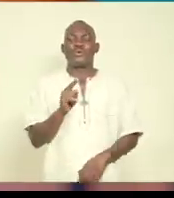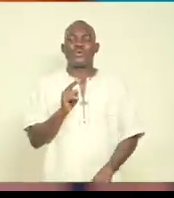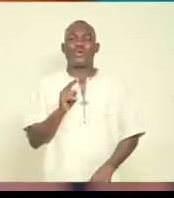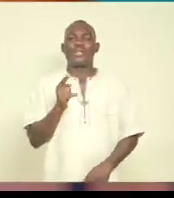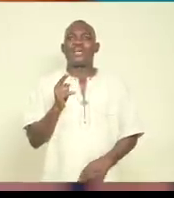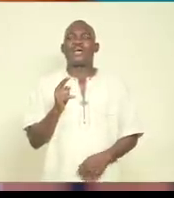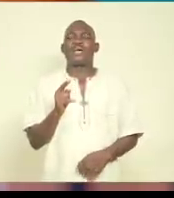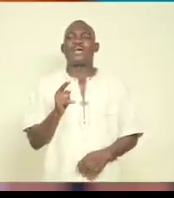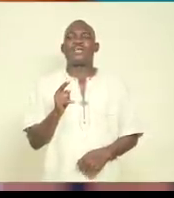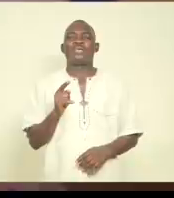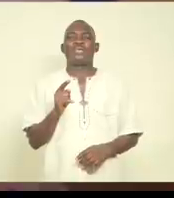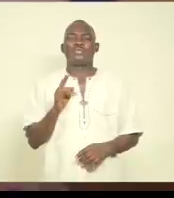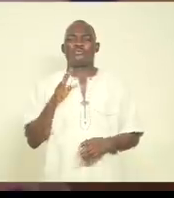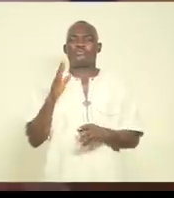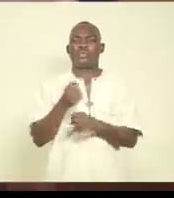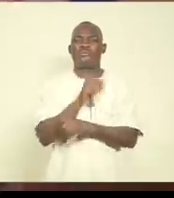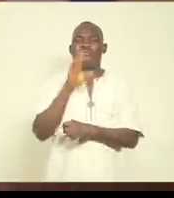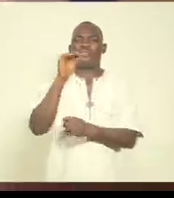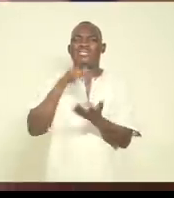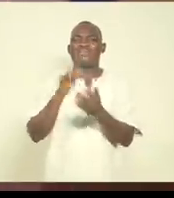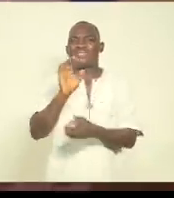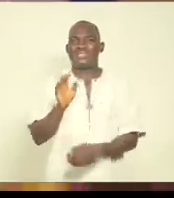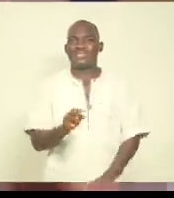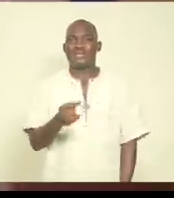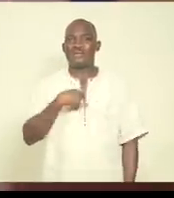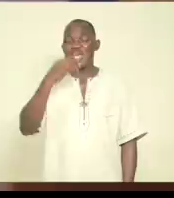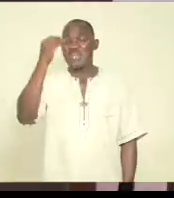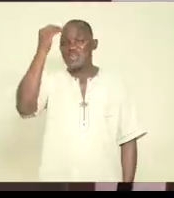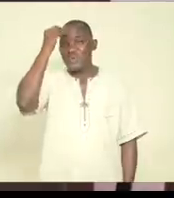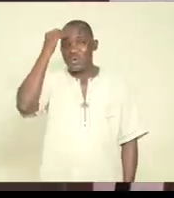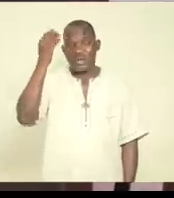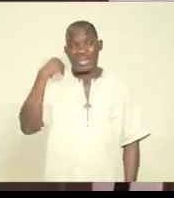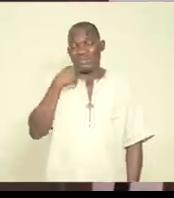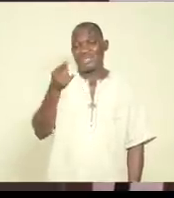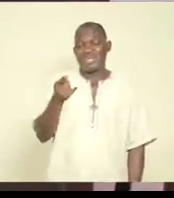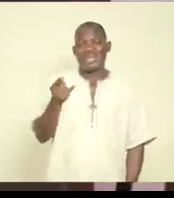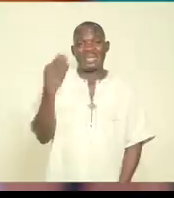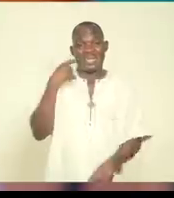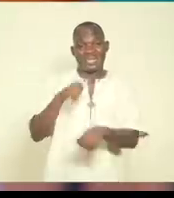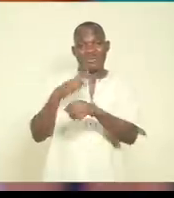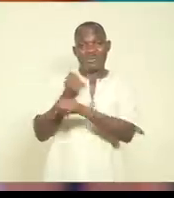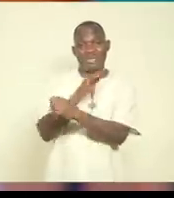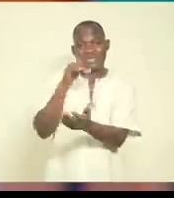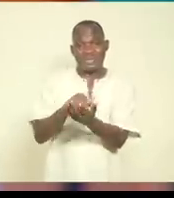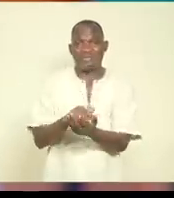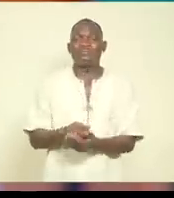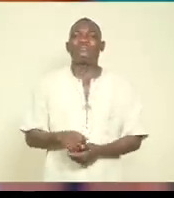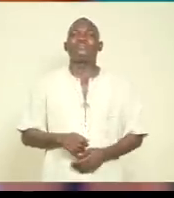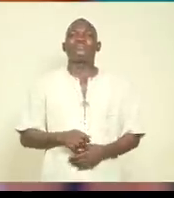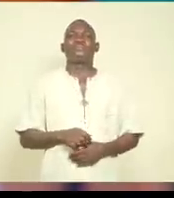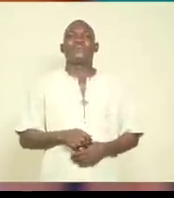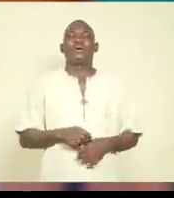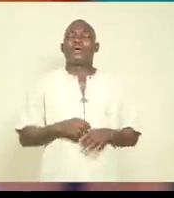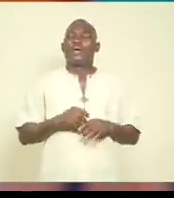50,000 Ghana cedis princess, I know you're going to steal the night when you win it. I've already won this twice. I'm sure they can find someone else who